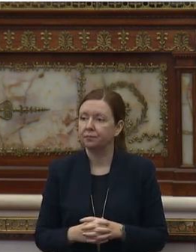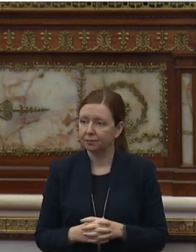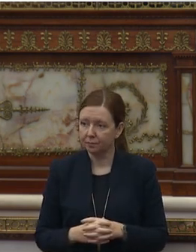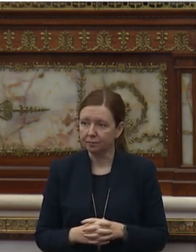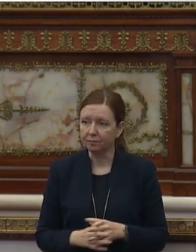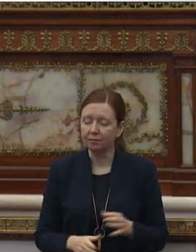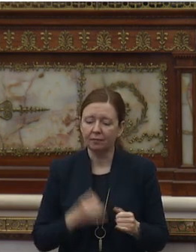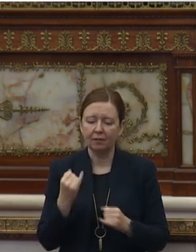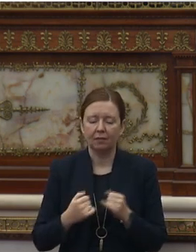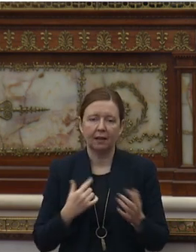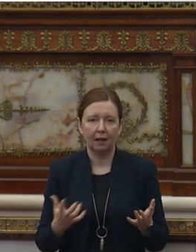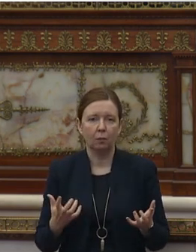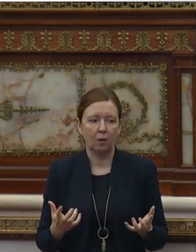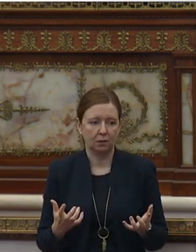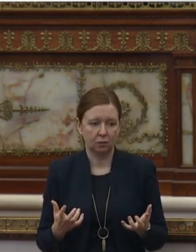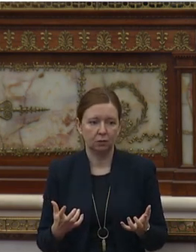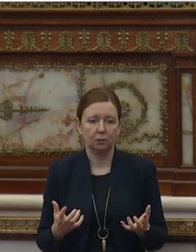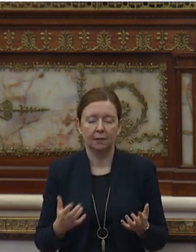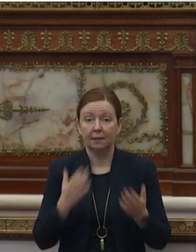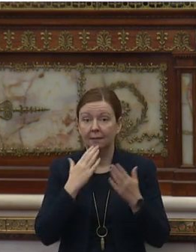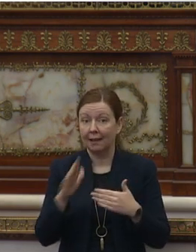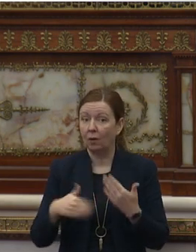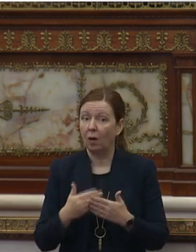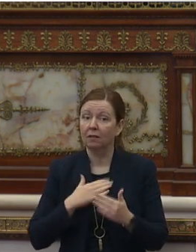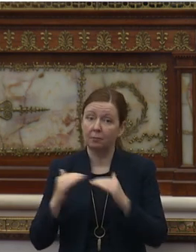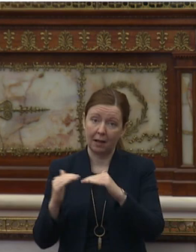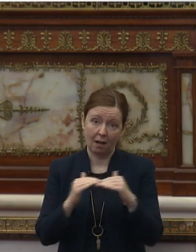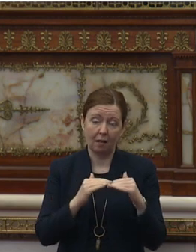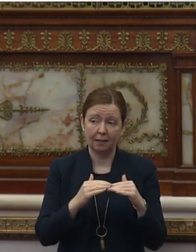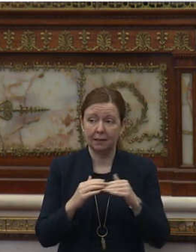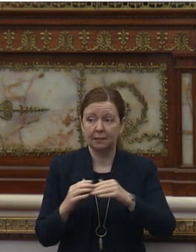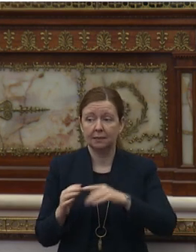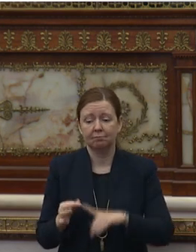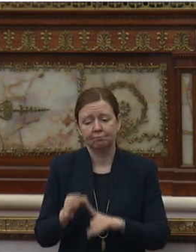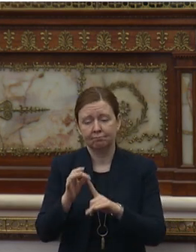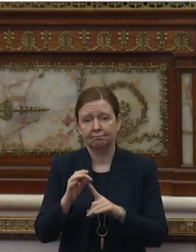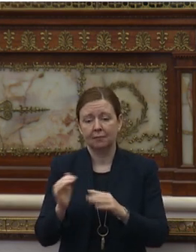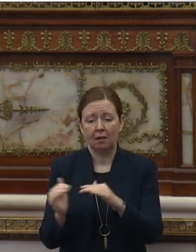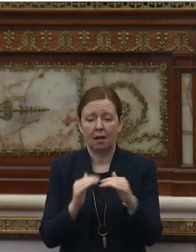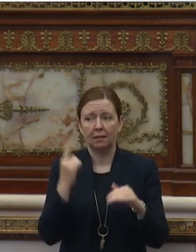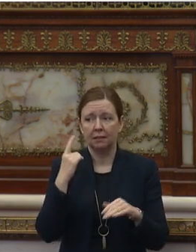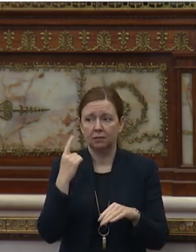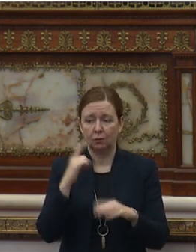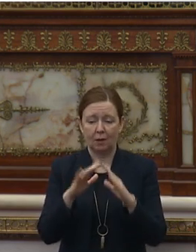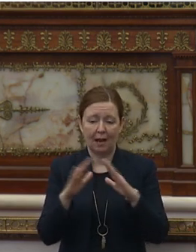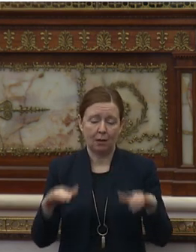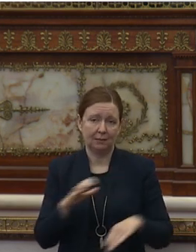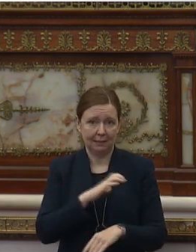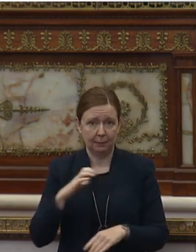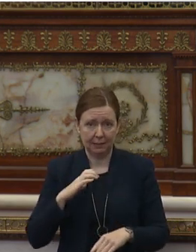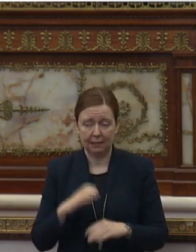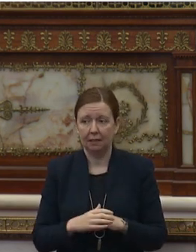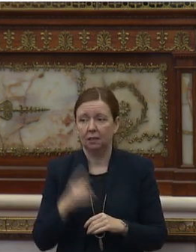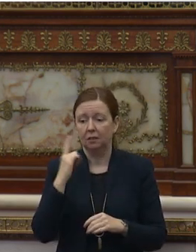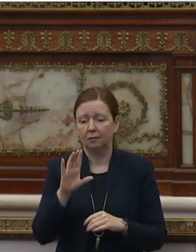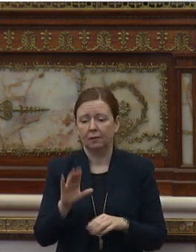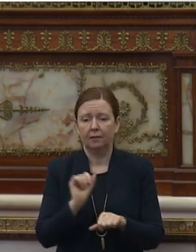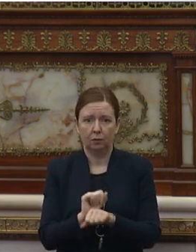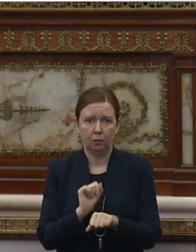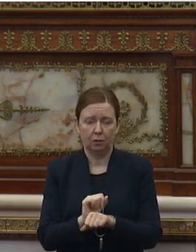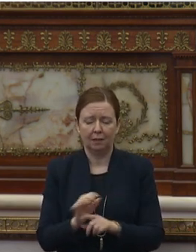And finally, I wanted to thank all of my colleagues, particularly our colleagues on the Housing Committee for their